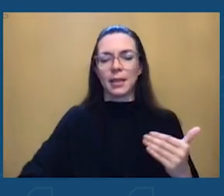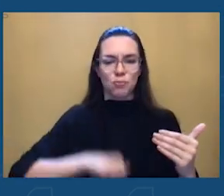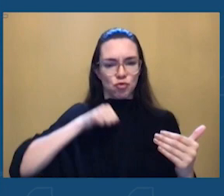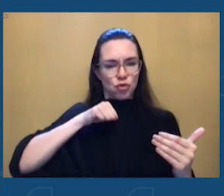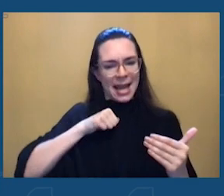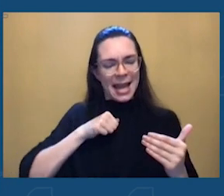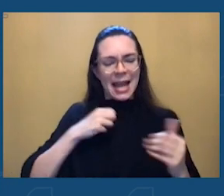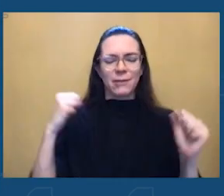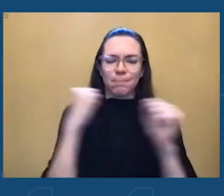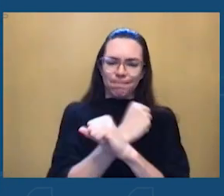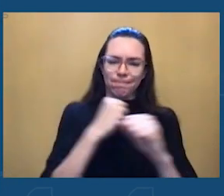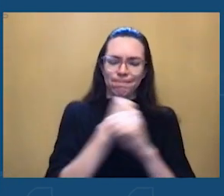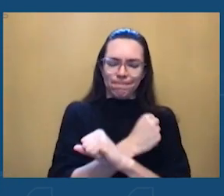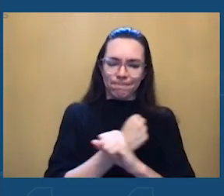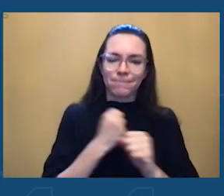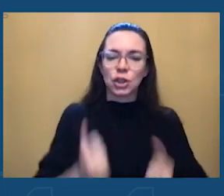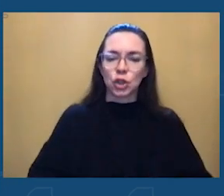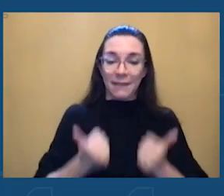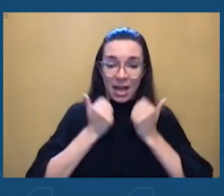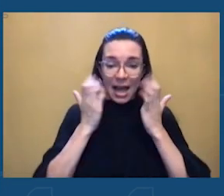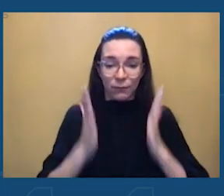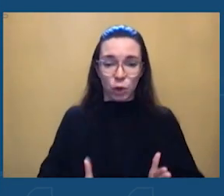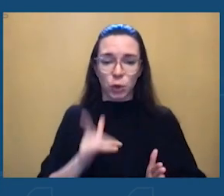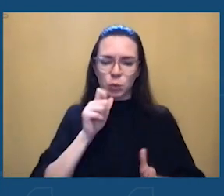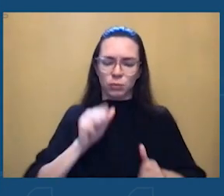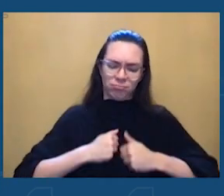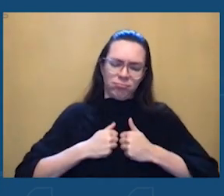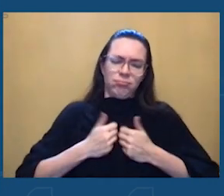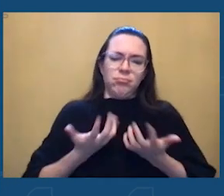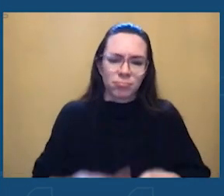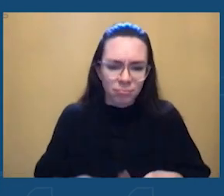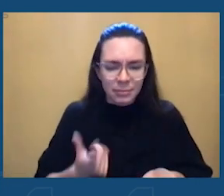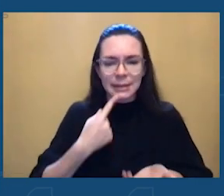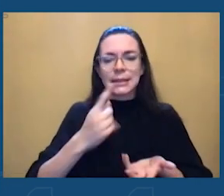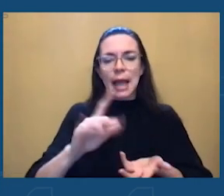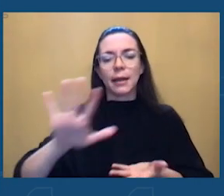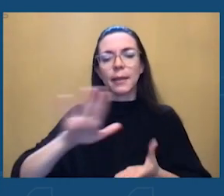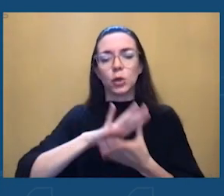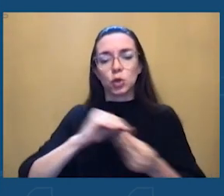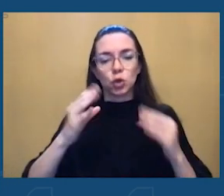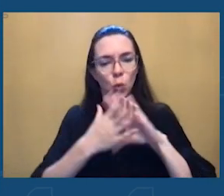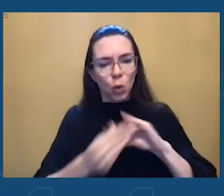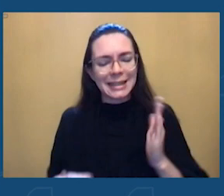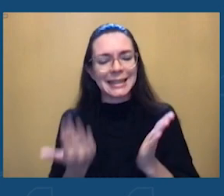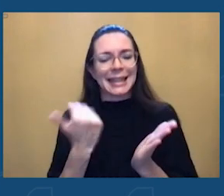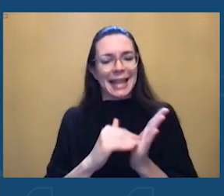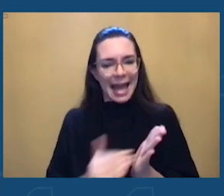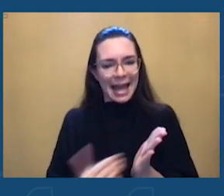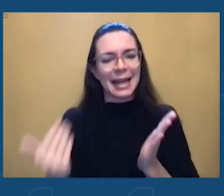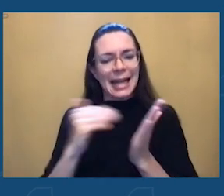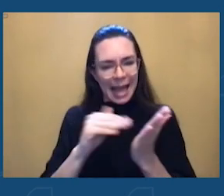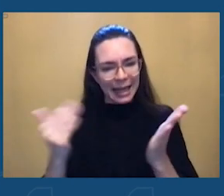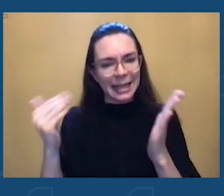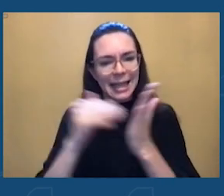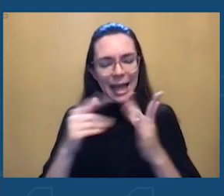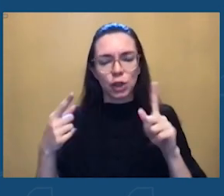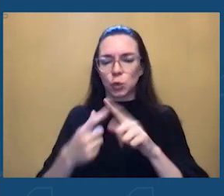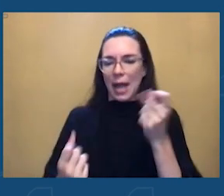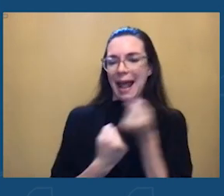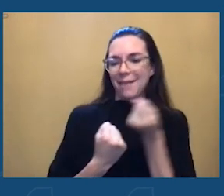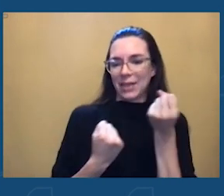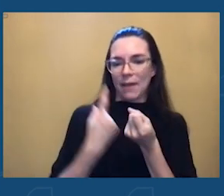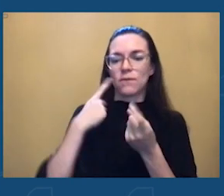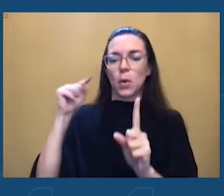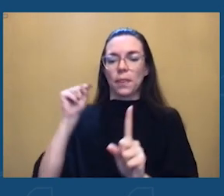who have split themselves open, telling their stories again and again to advocate for this